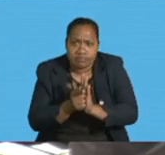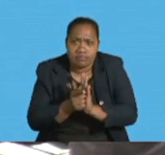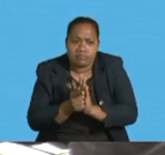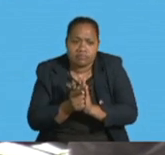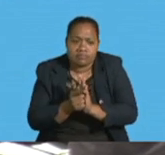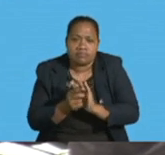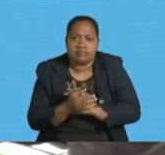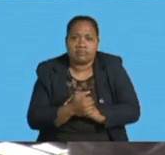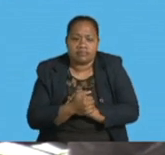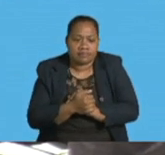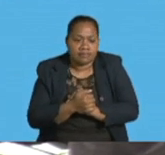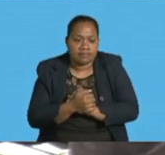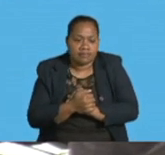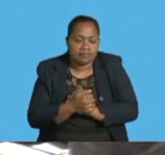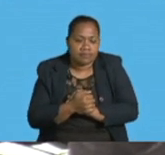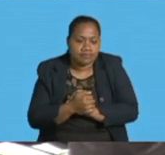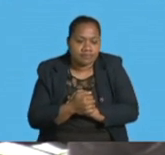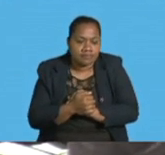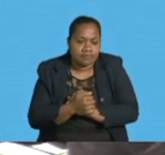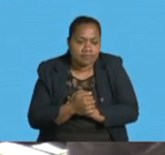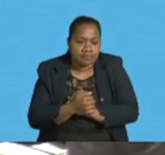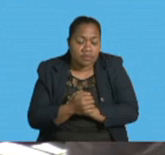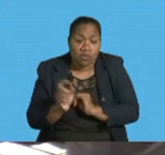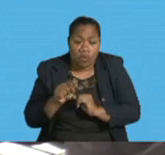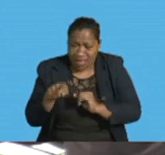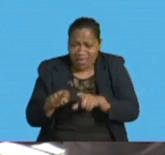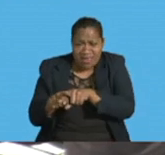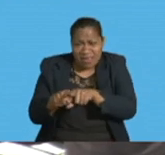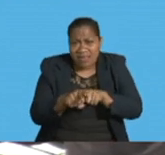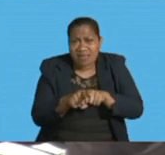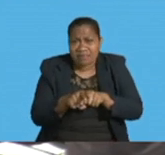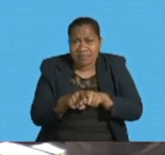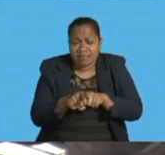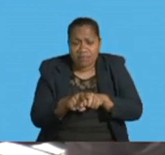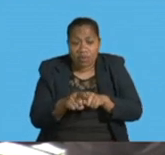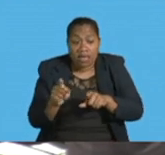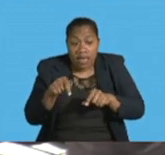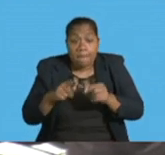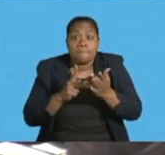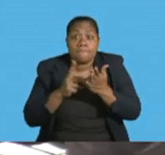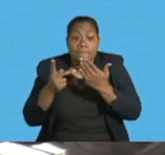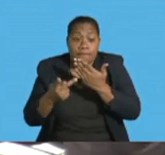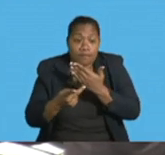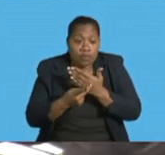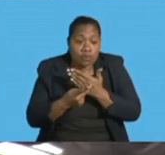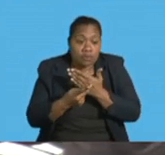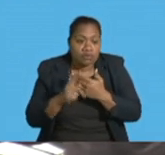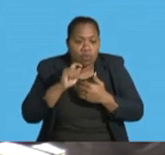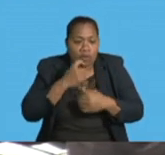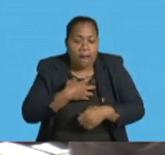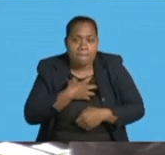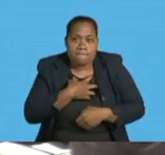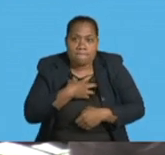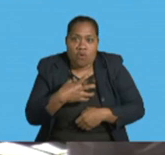than terrestrial forests. What that means, Honorable Speaker said, is this project will directly contribute to